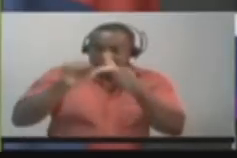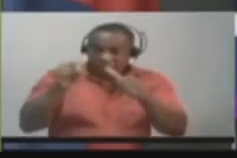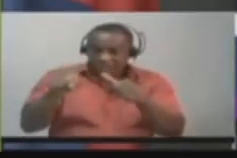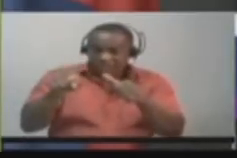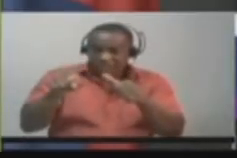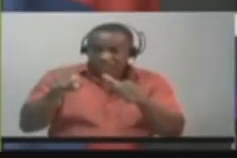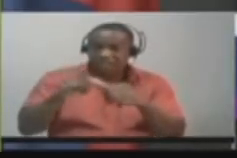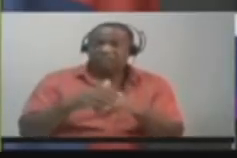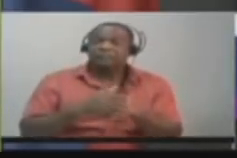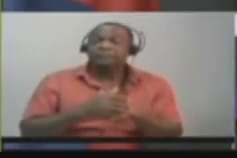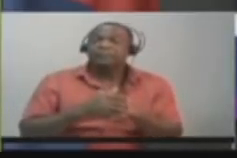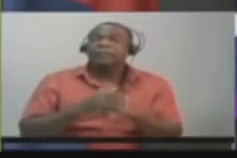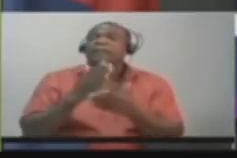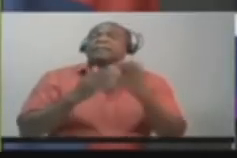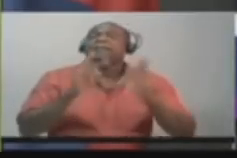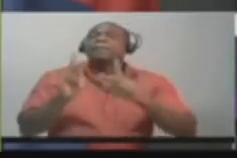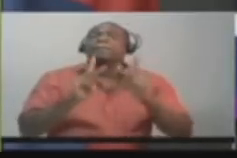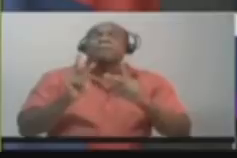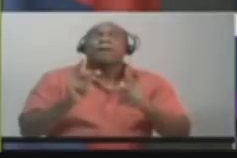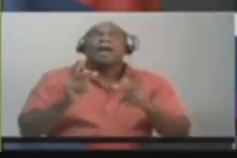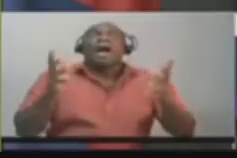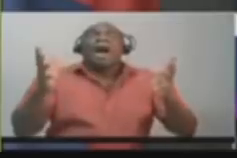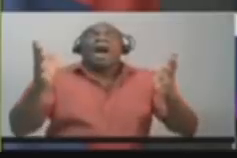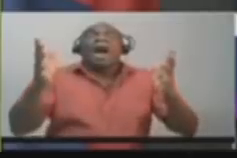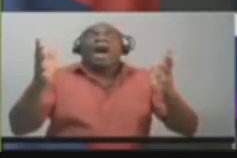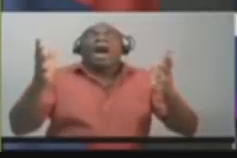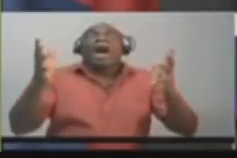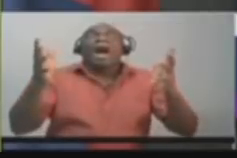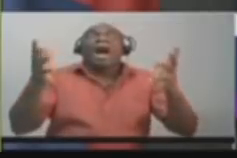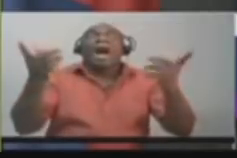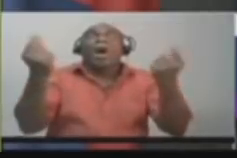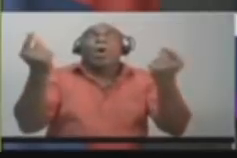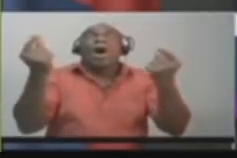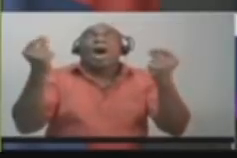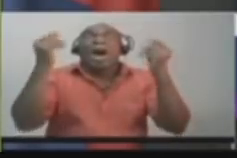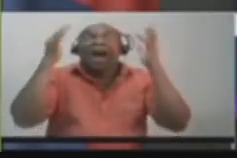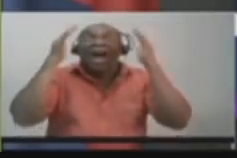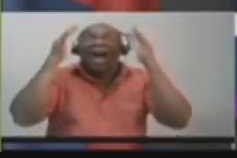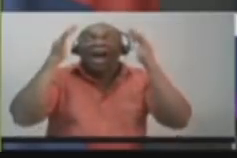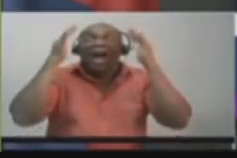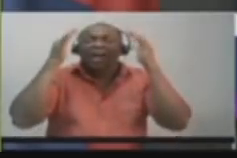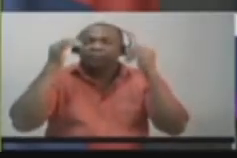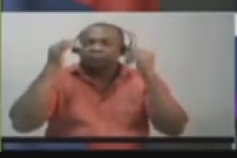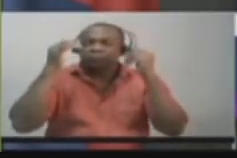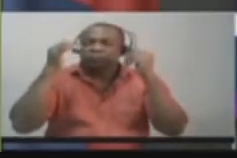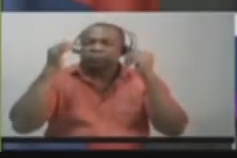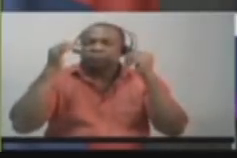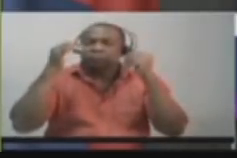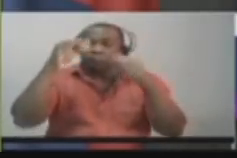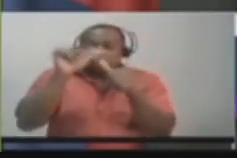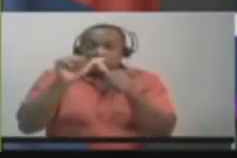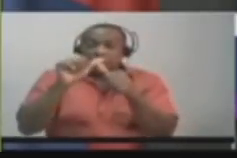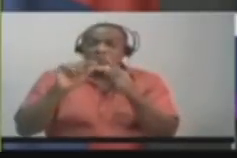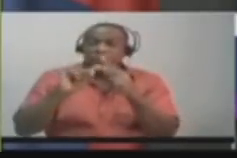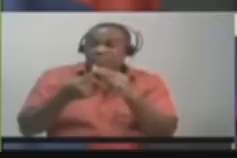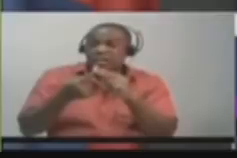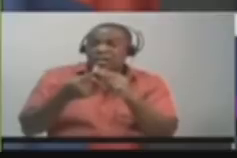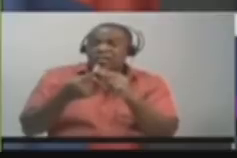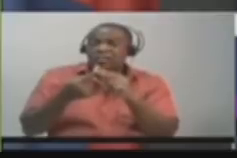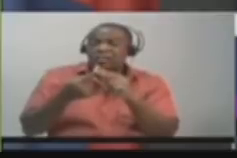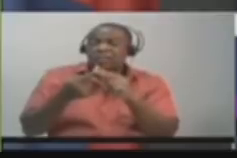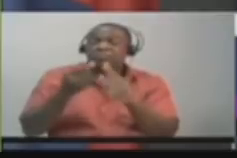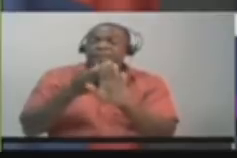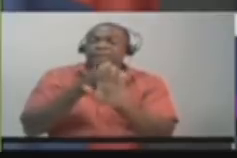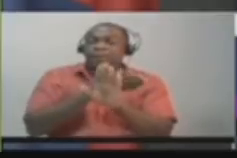Some people were pressing the panic button then. Remember, we started at a lower threshold